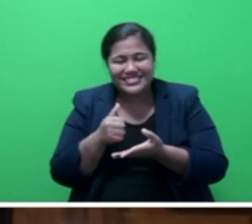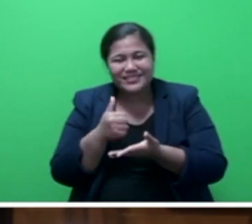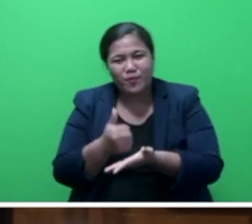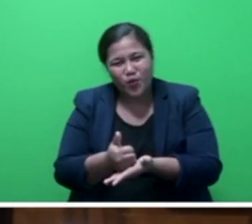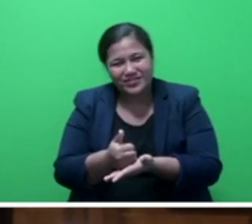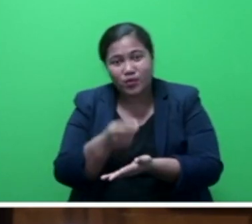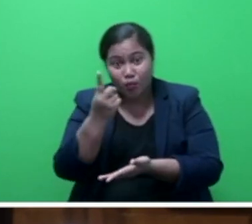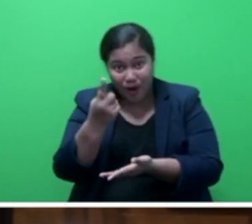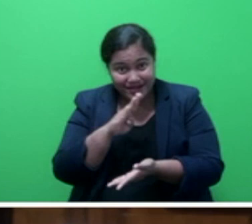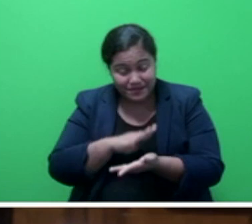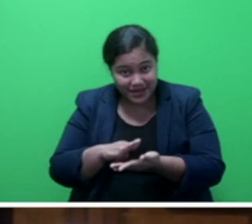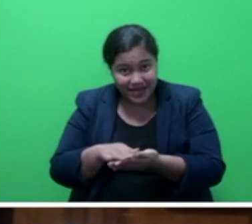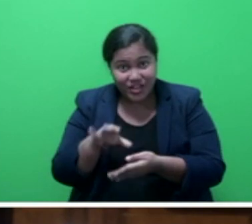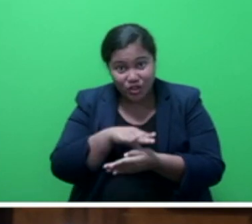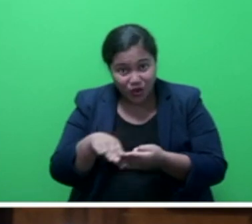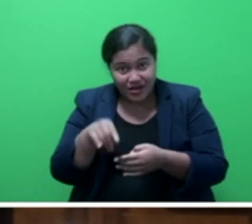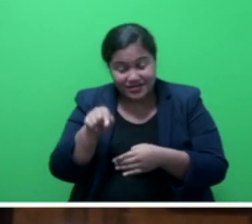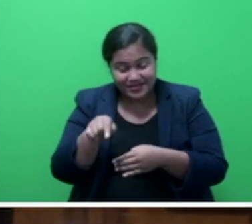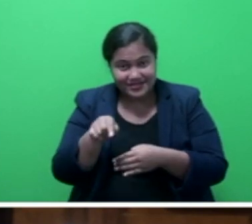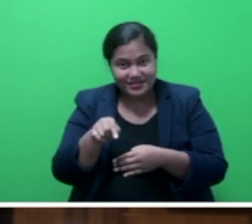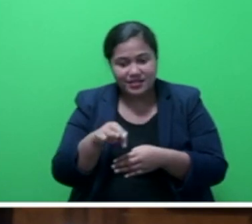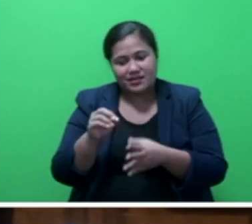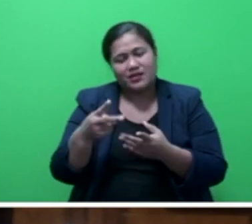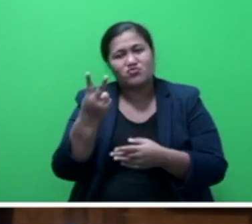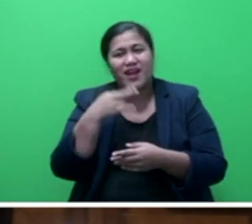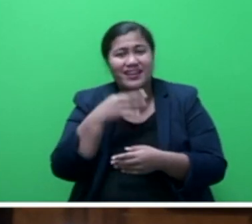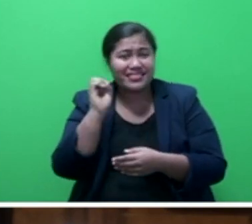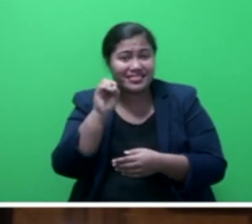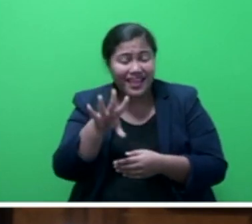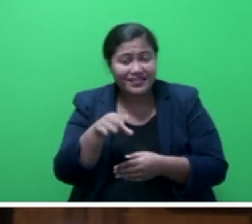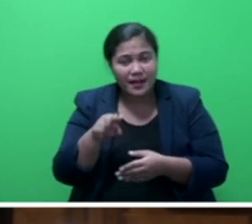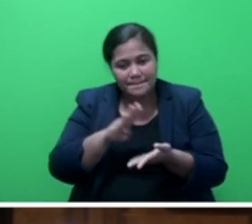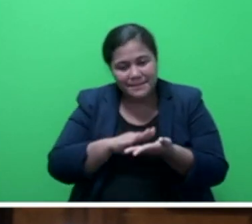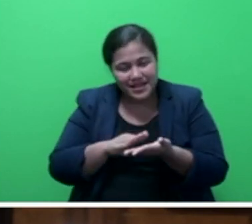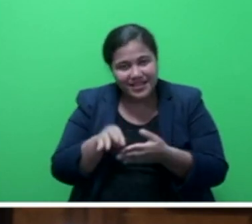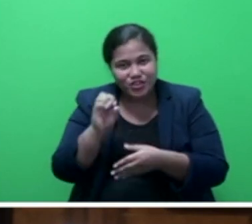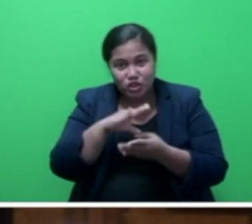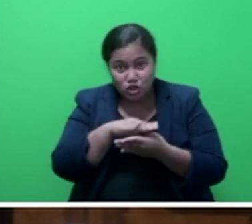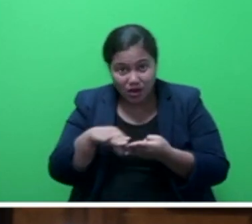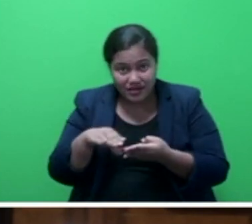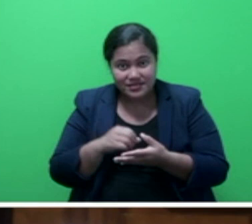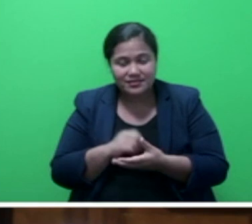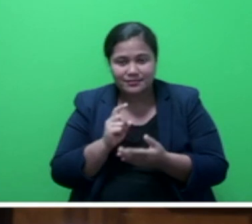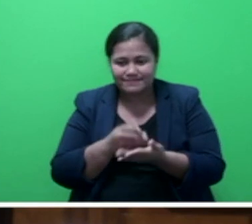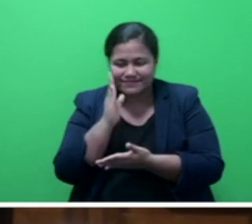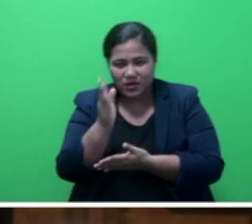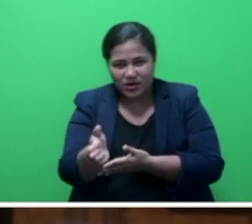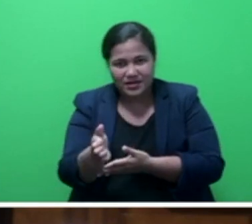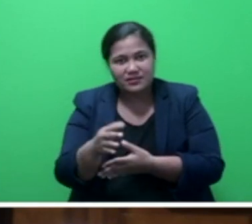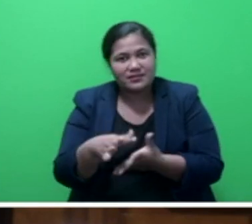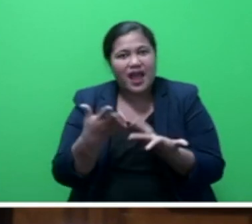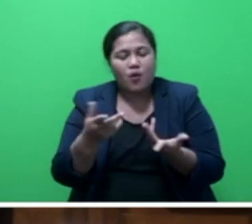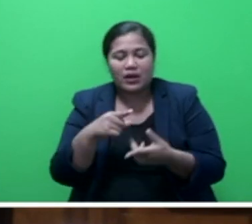support, of which, Mr. Speaker, sir, $210 million is directly by way of